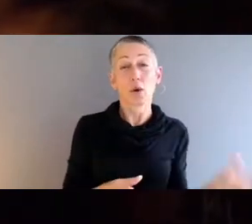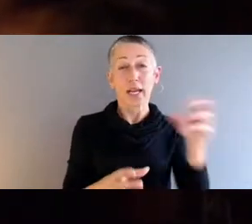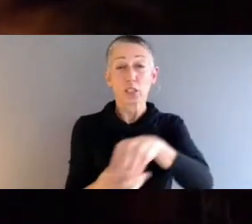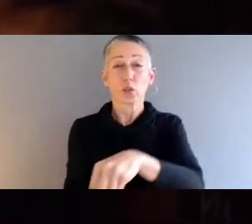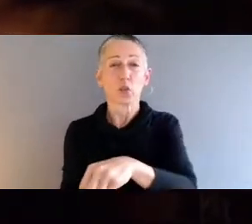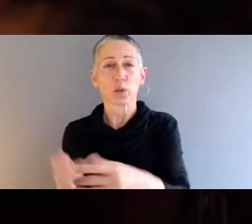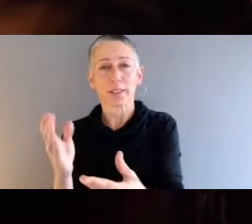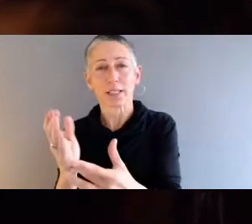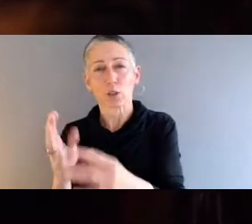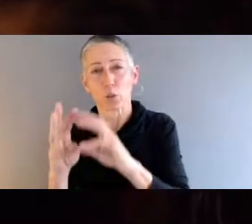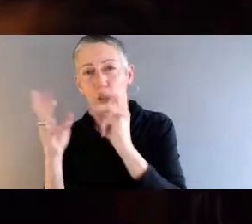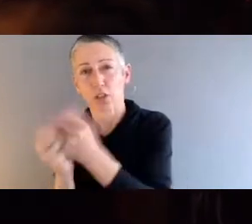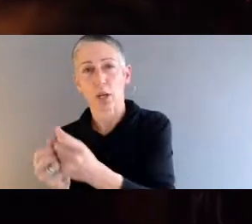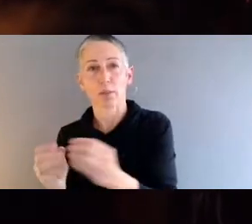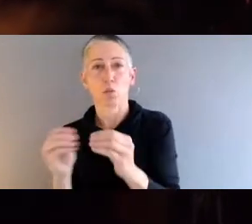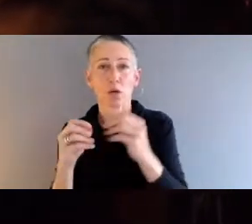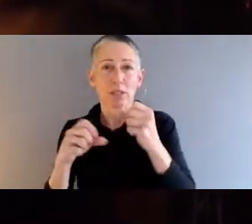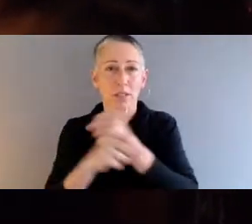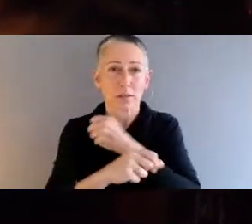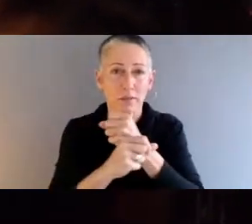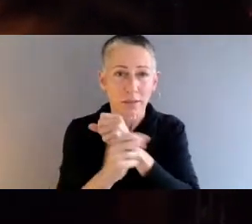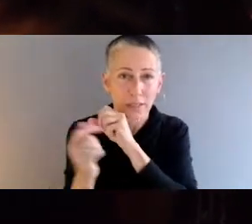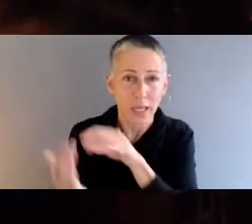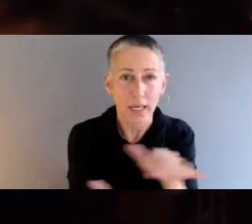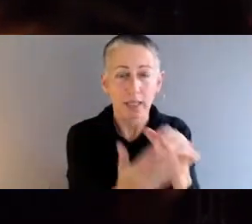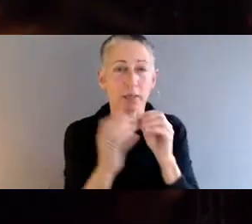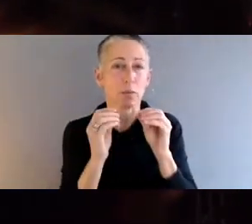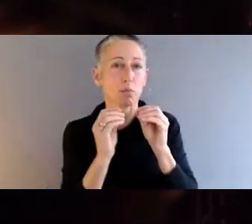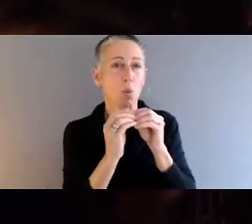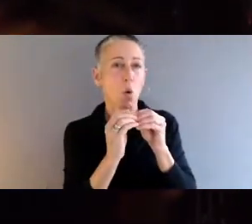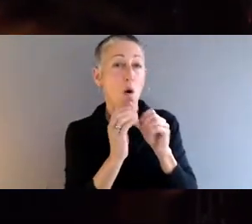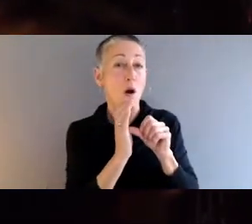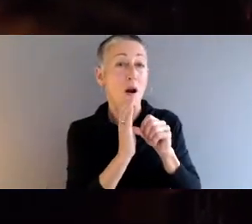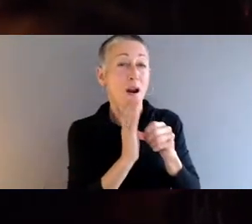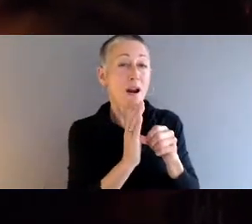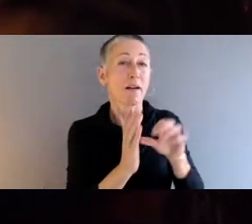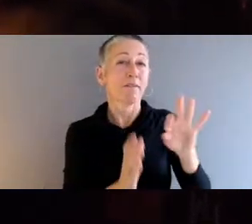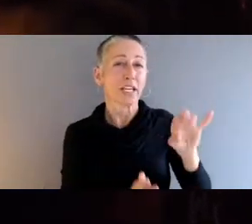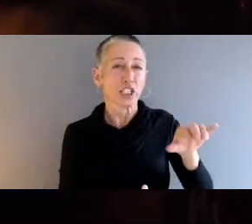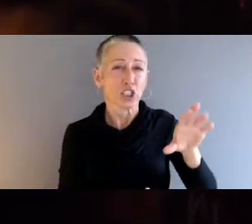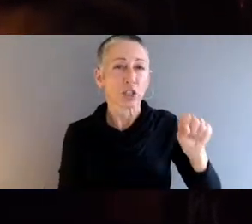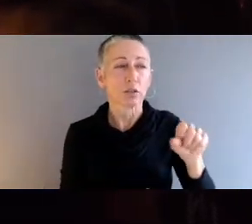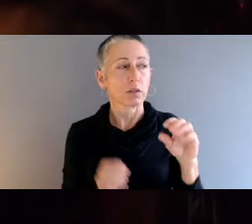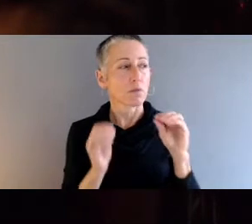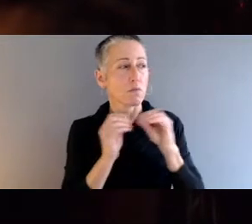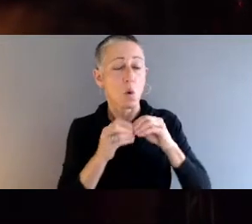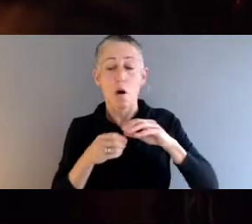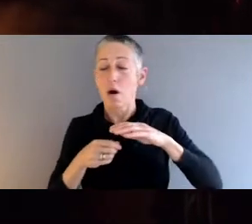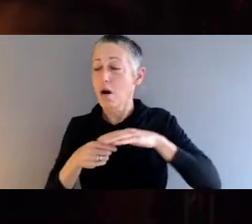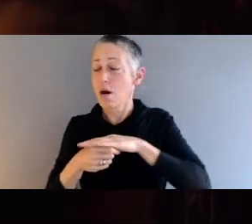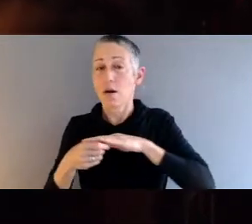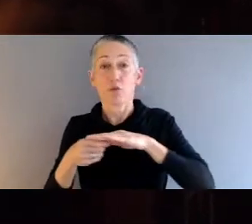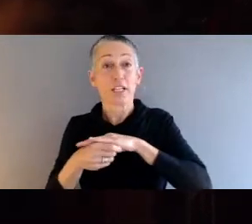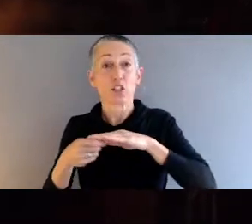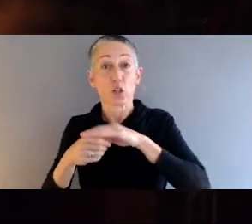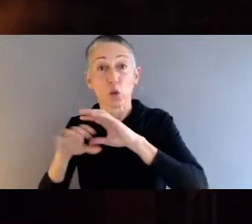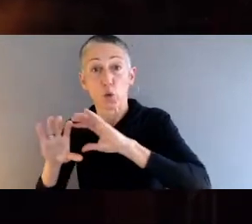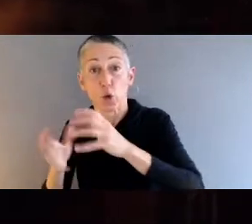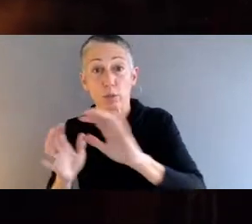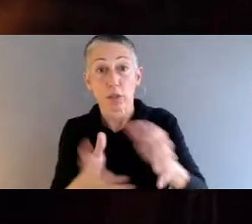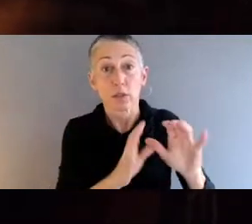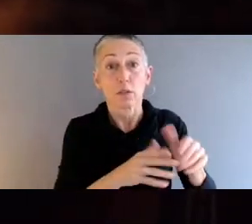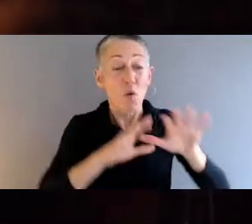statistical studies, more features in the Maestra directory, more regional and affinity groups around the globe, and more staff